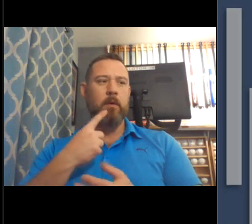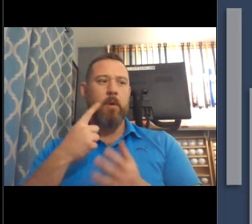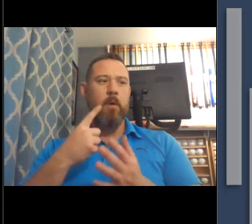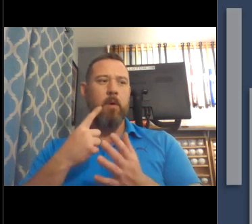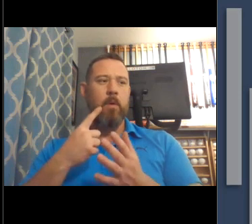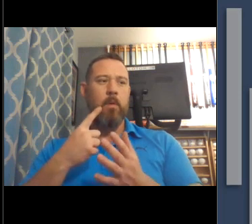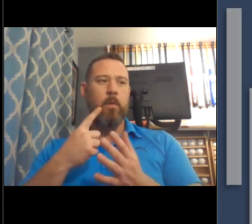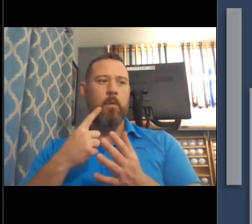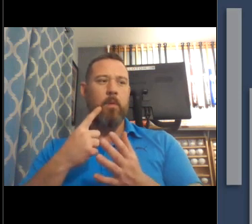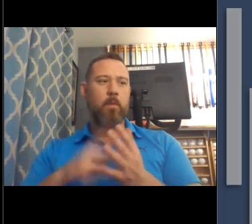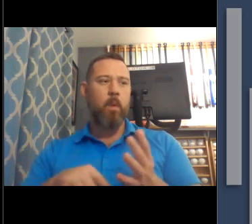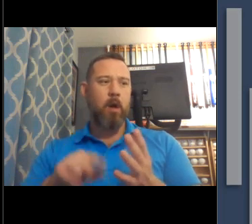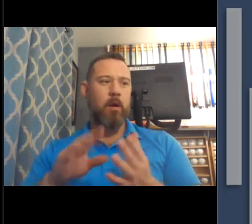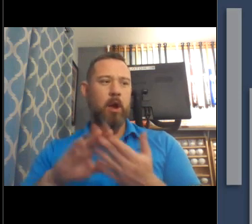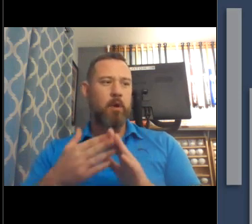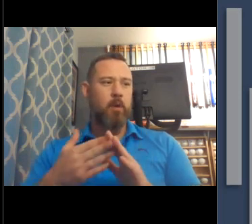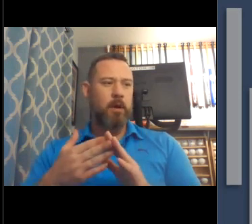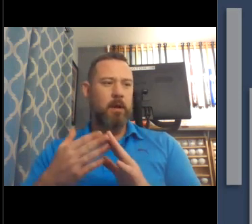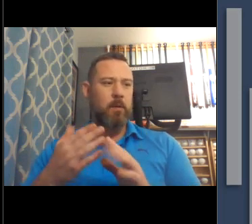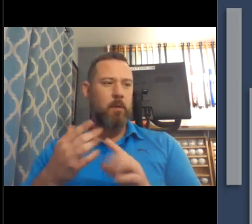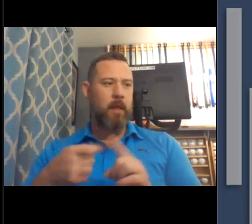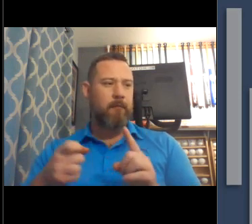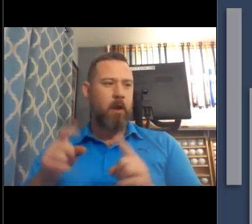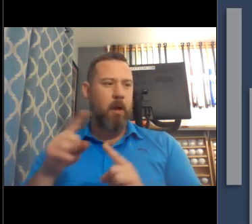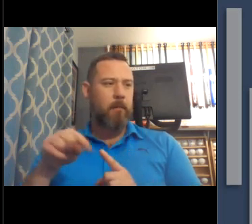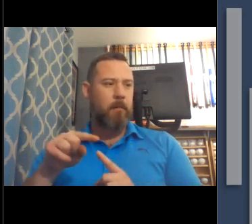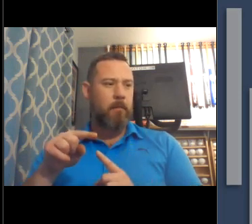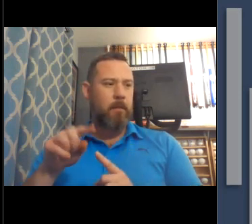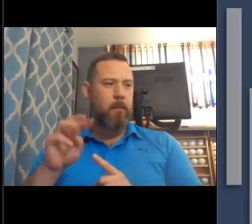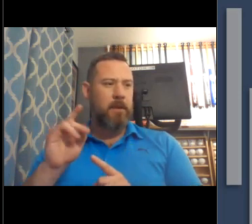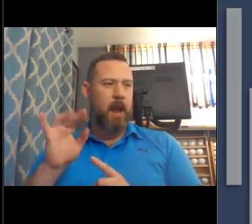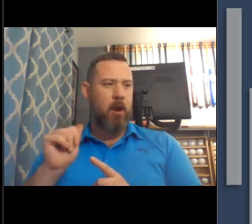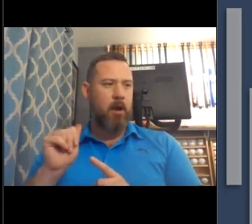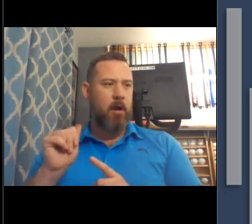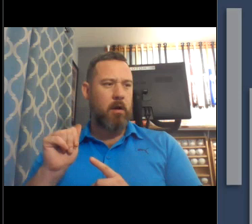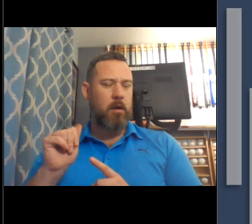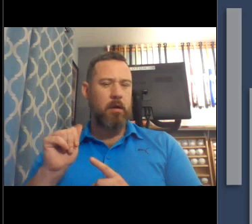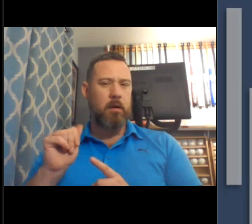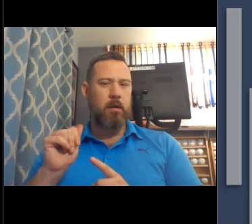they all calling from? Was it Madera?